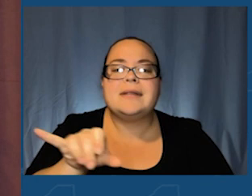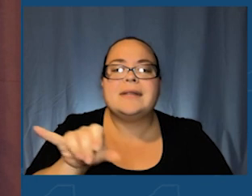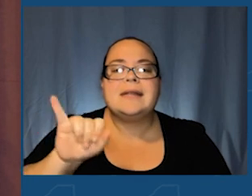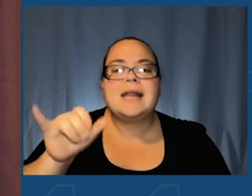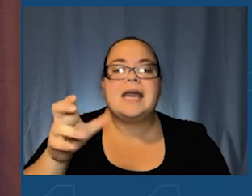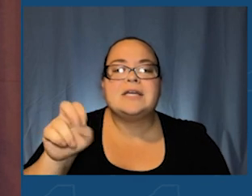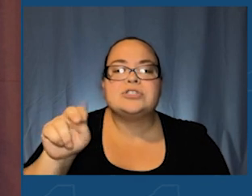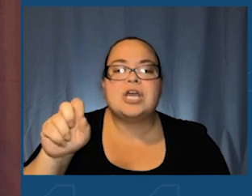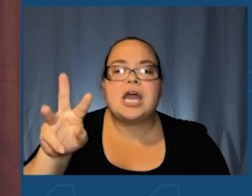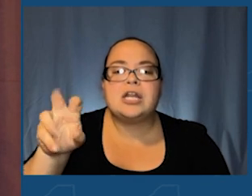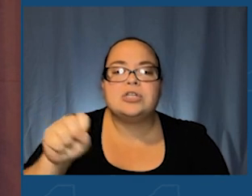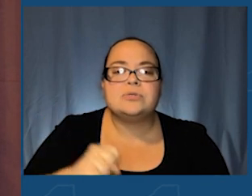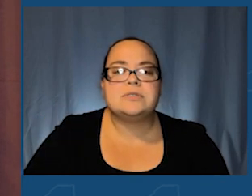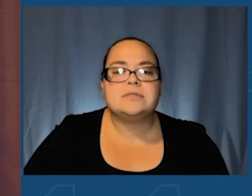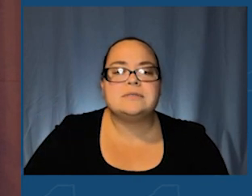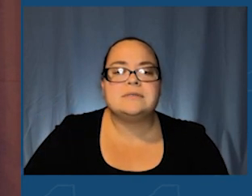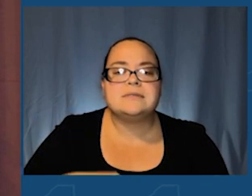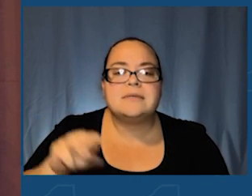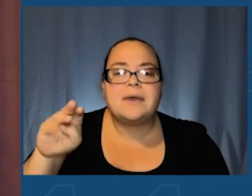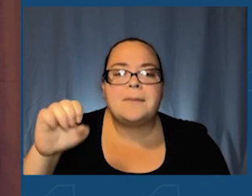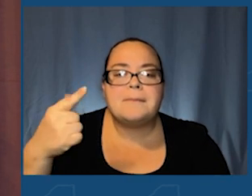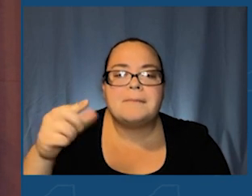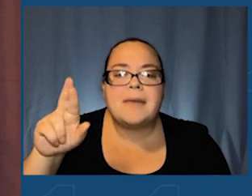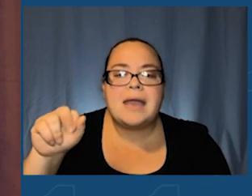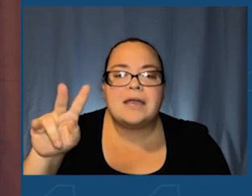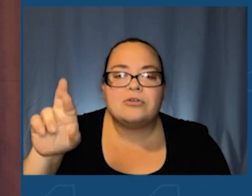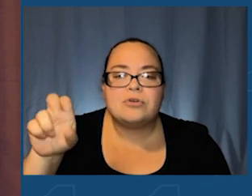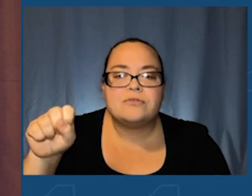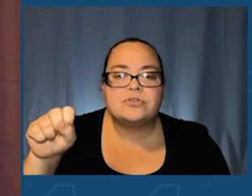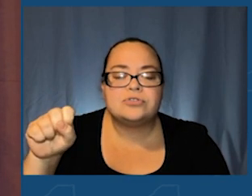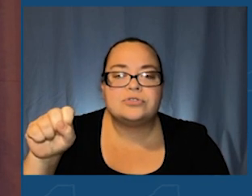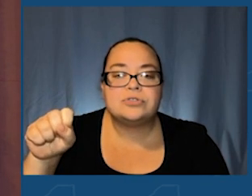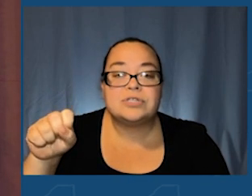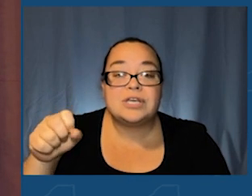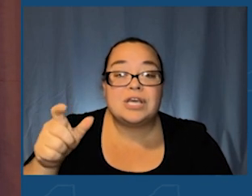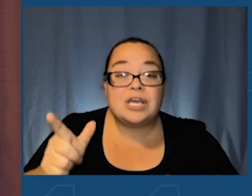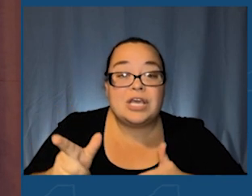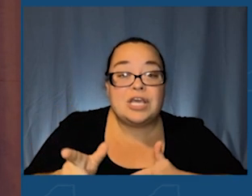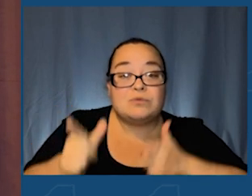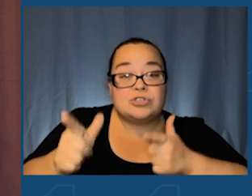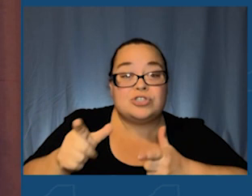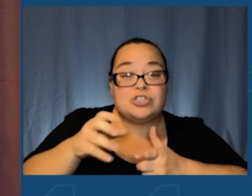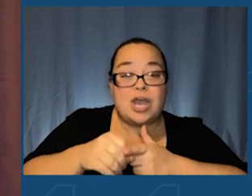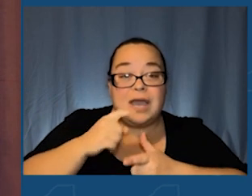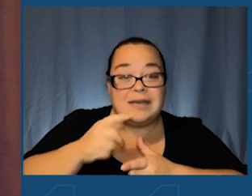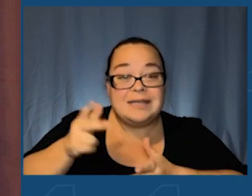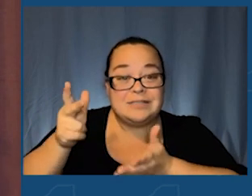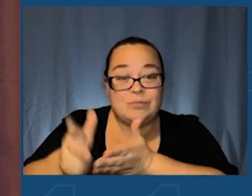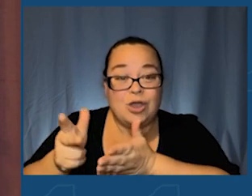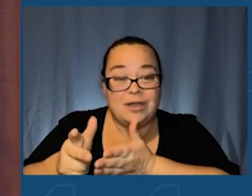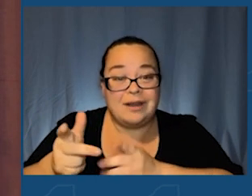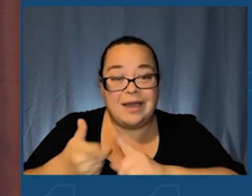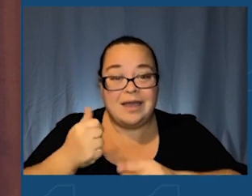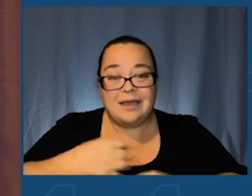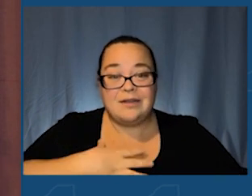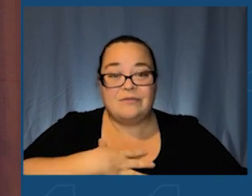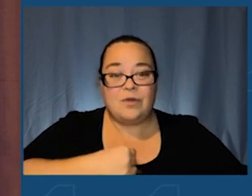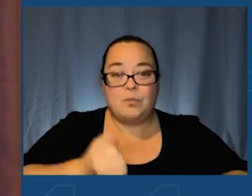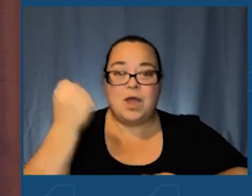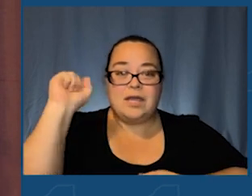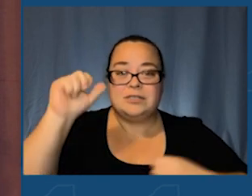What do we owe Medgar Evers, shot down in his driveway by white supremacists? What do we owe Elizabeth Cady Stanton